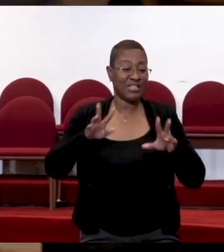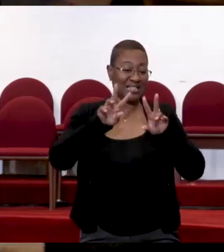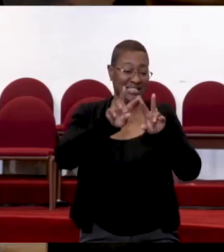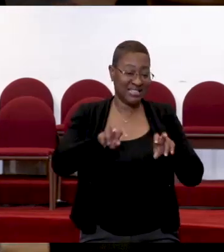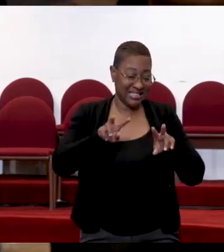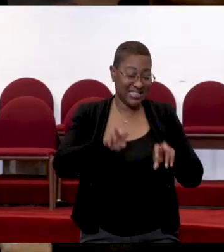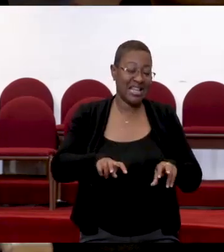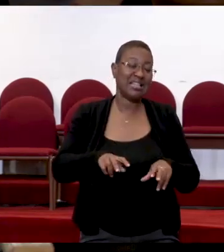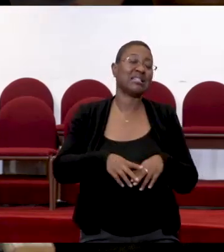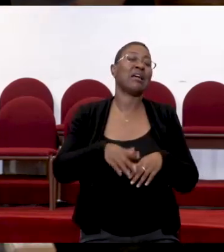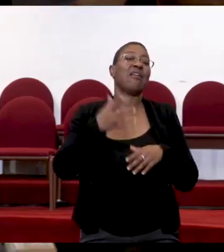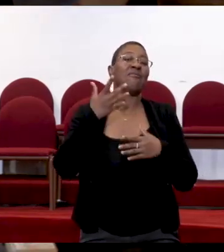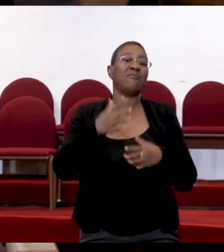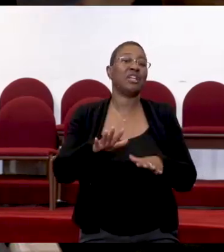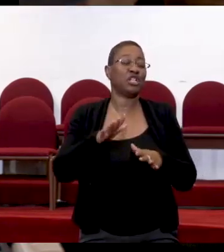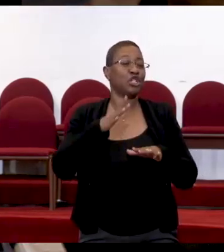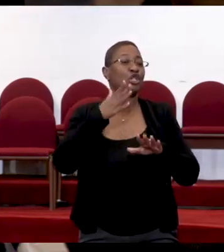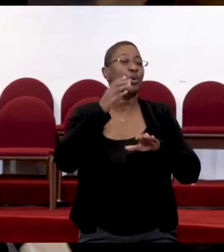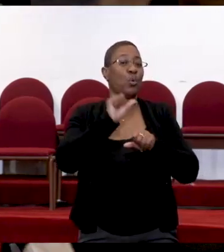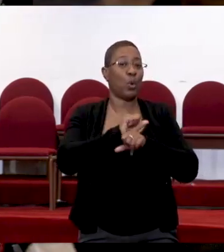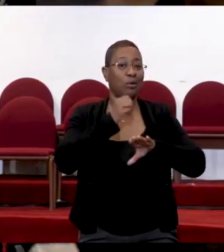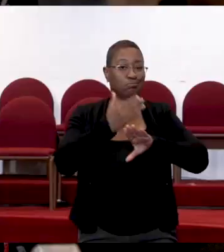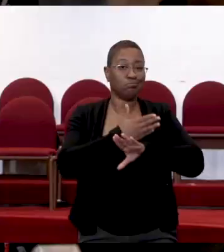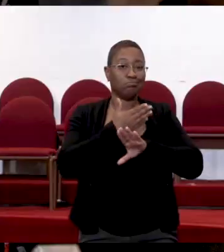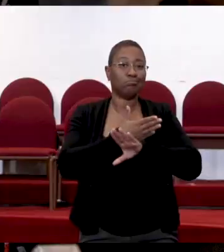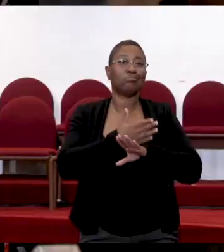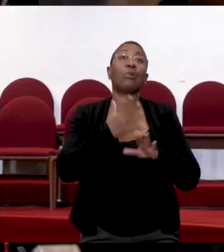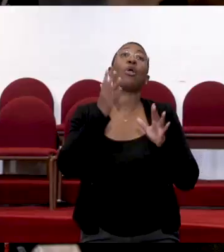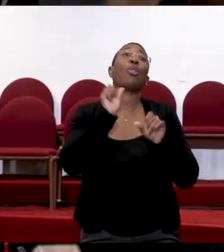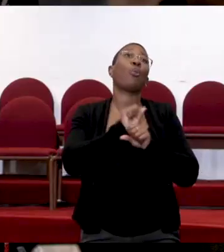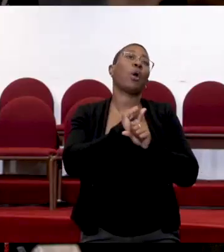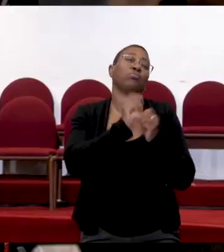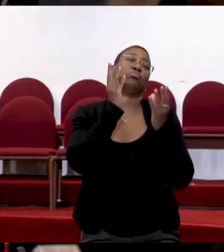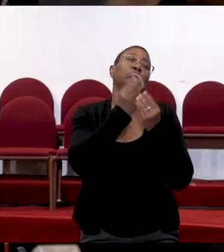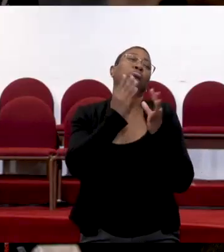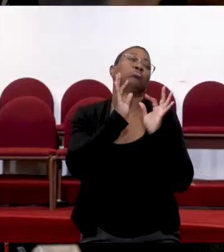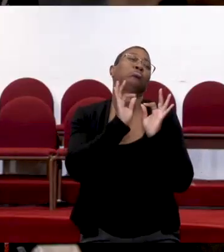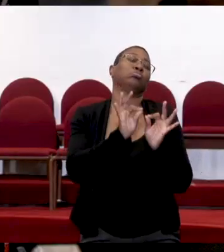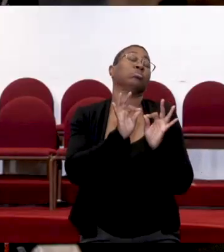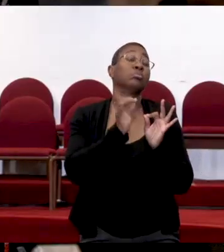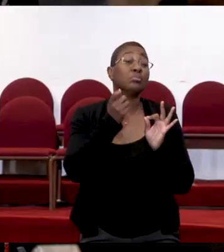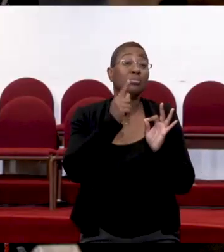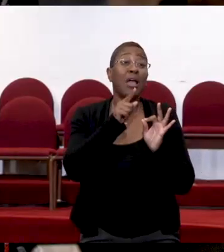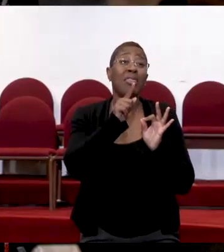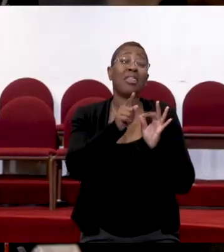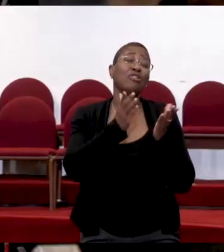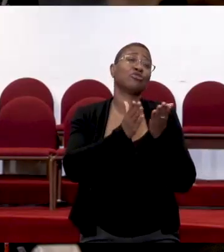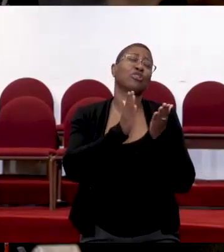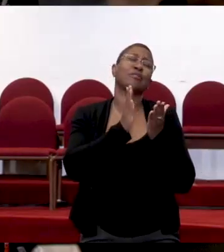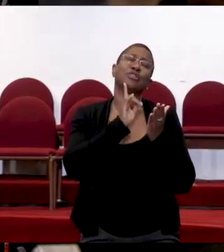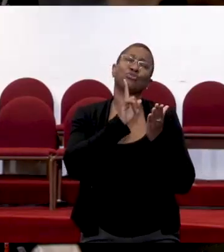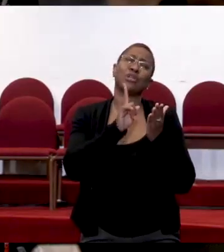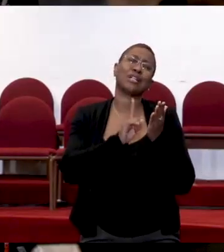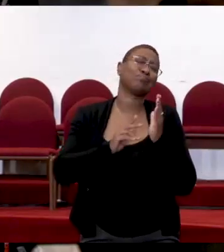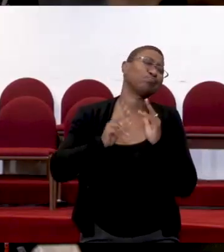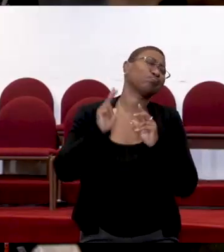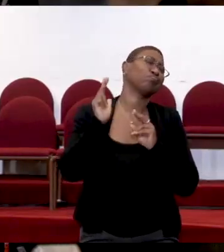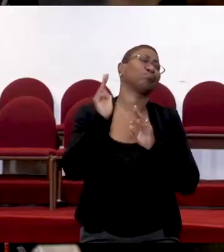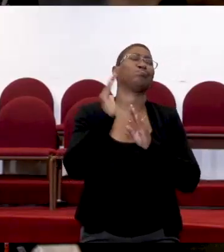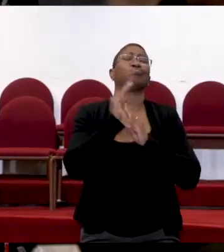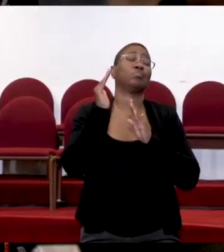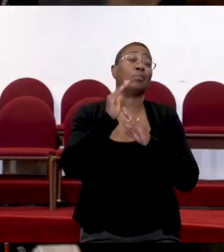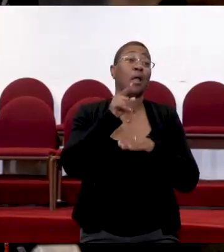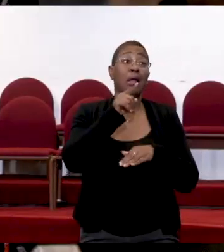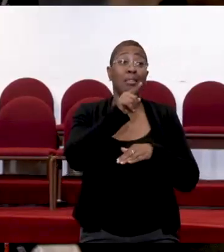my work done, and it's beautifully done. And they went above and beyond and did some things that weren't even on